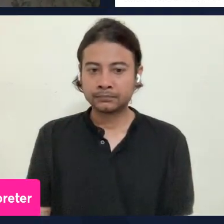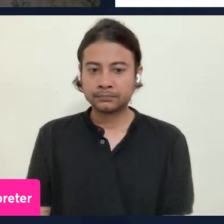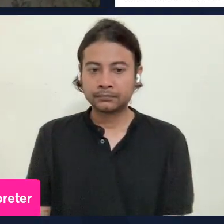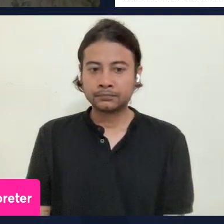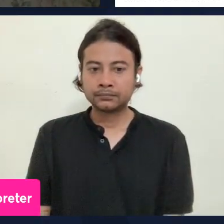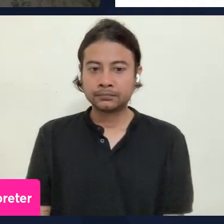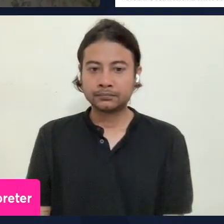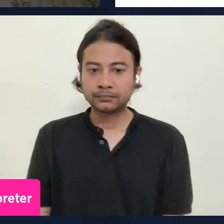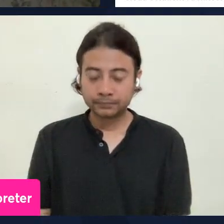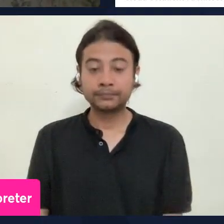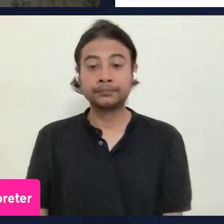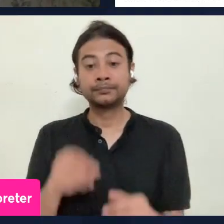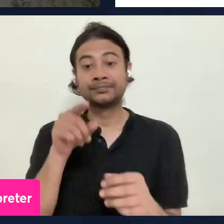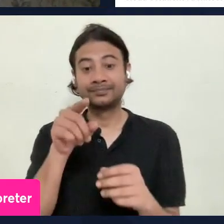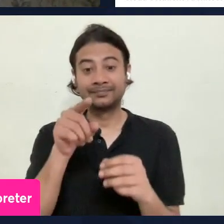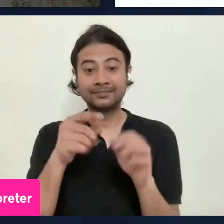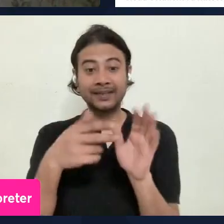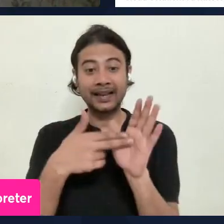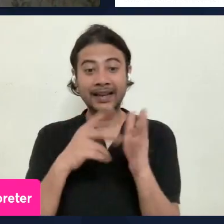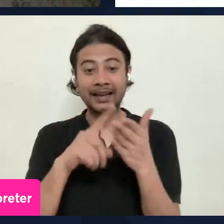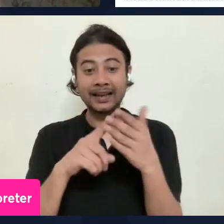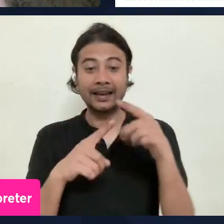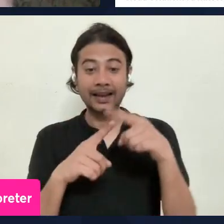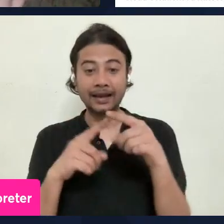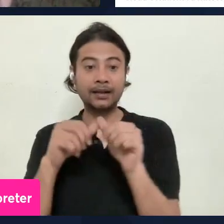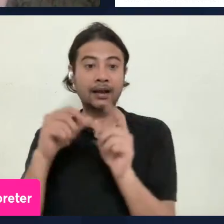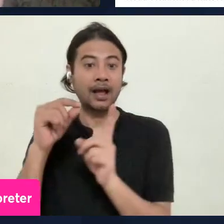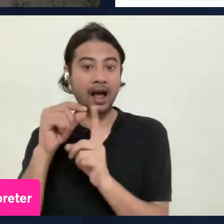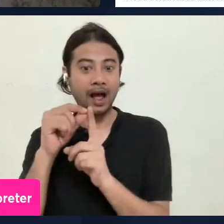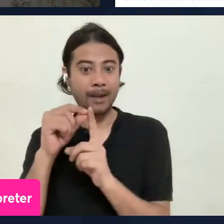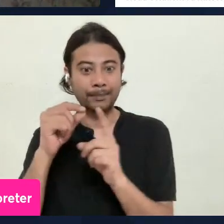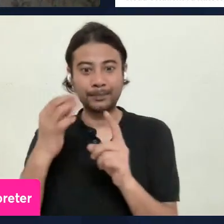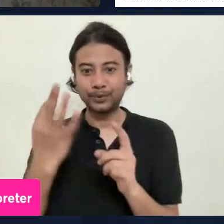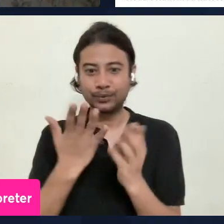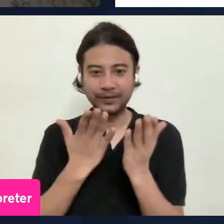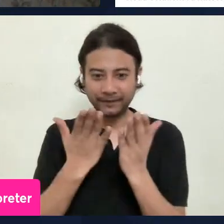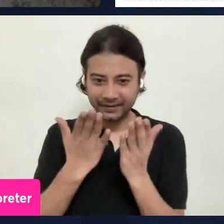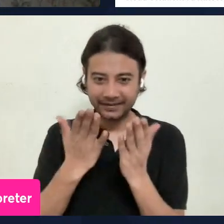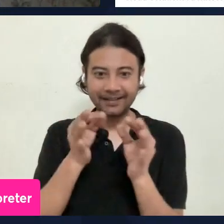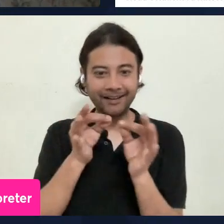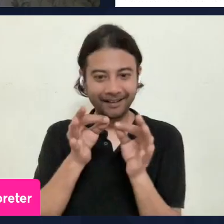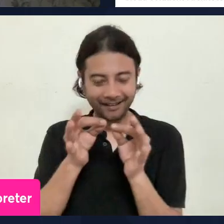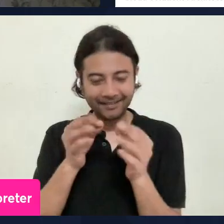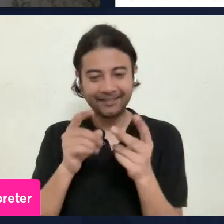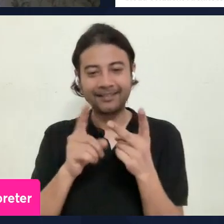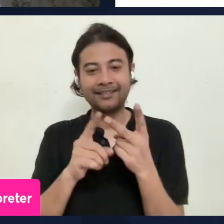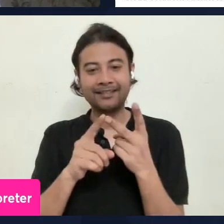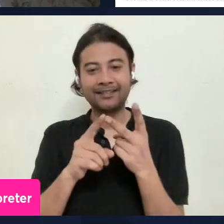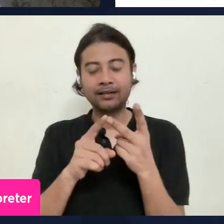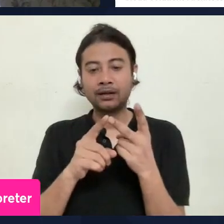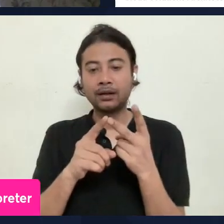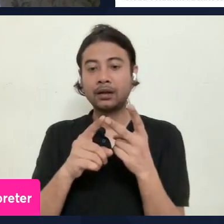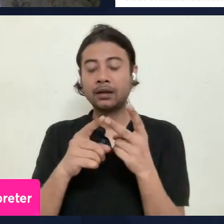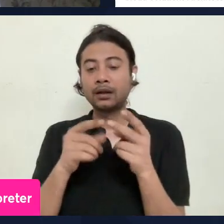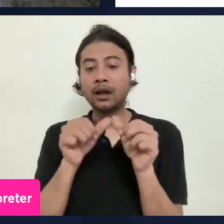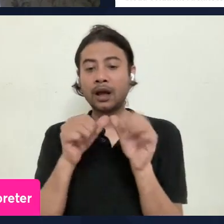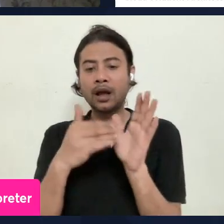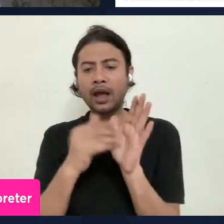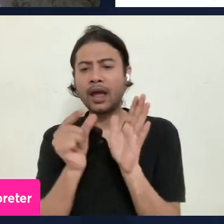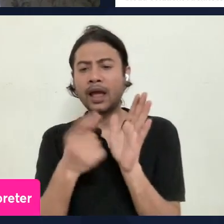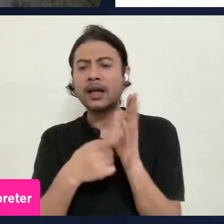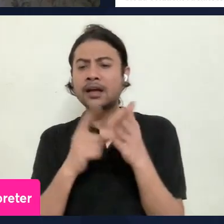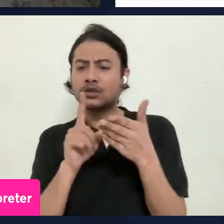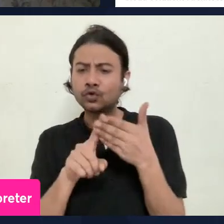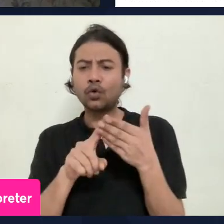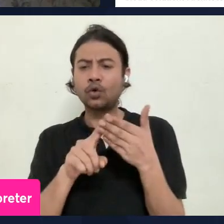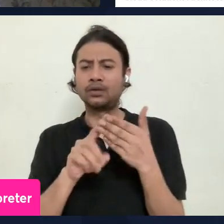about Azure NetApp Files, but if we sort of expand our scope to Azure's broader ecosystem, would you like to throw some light